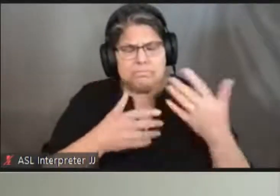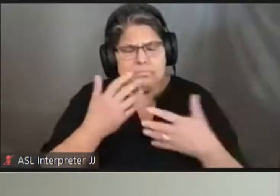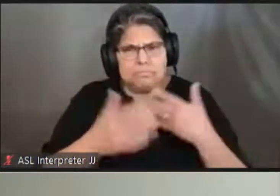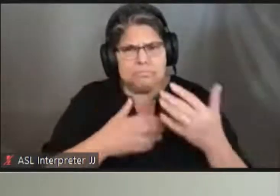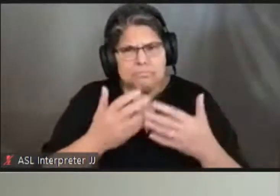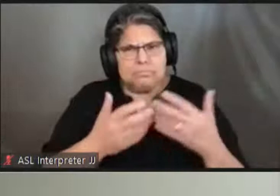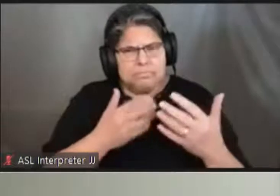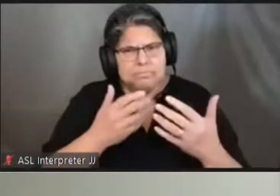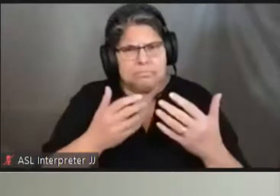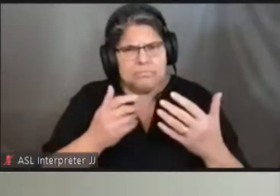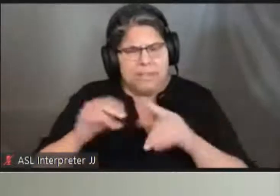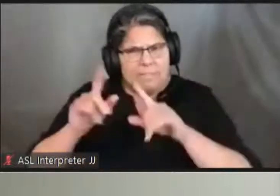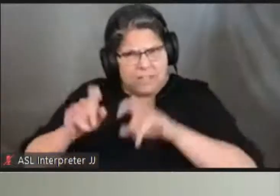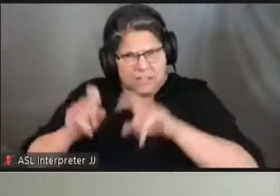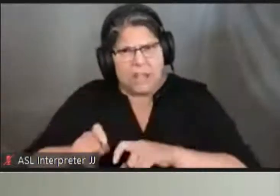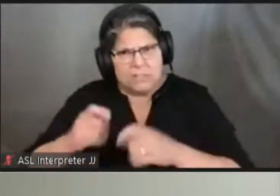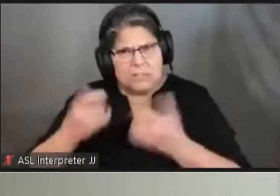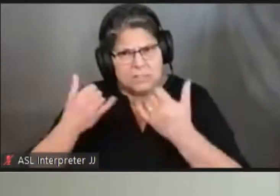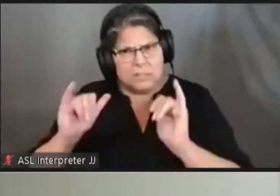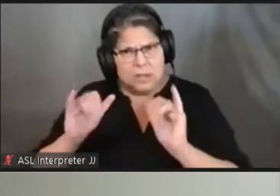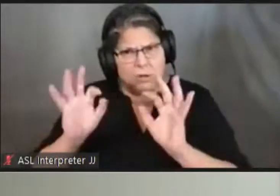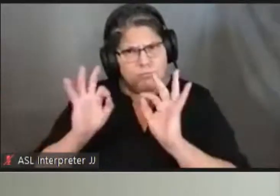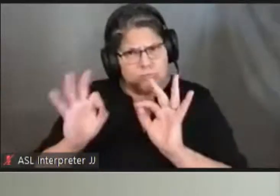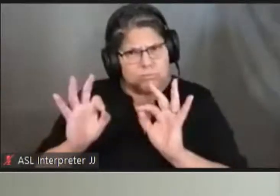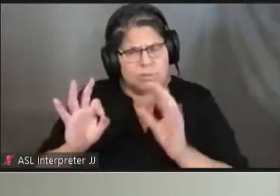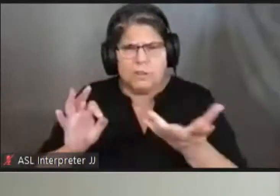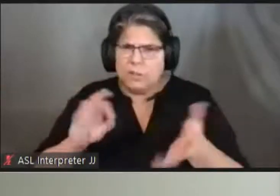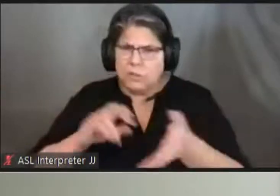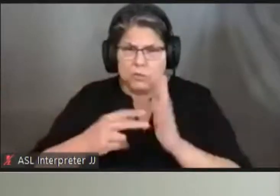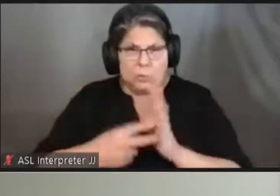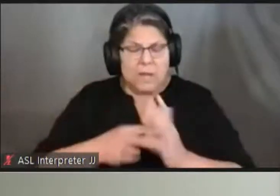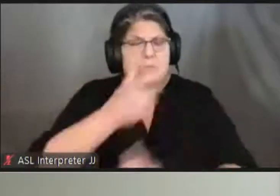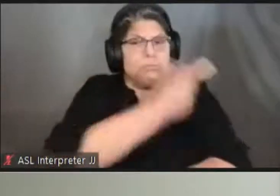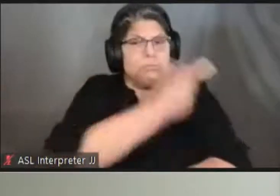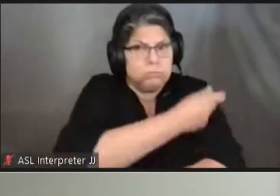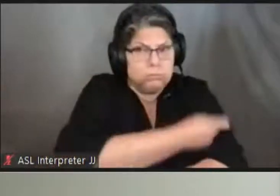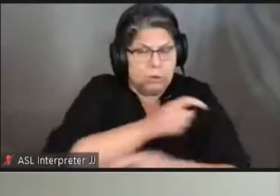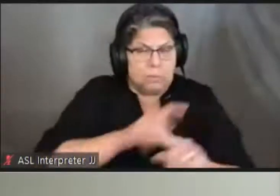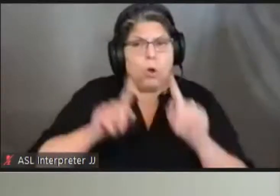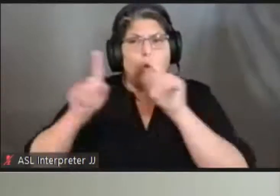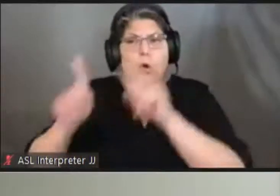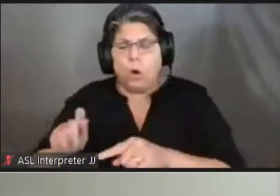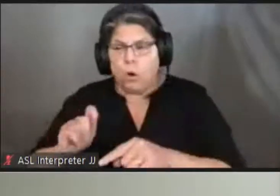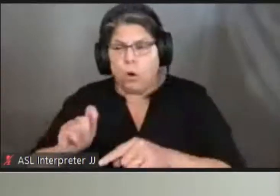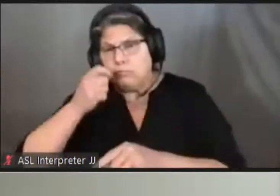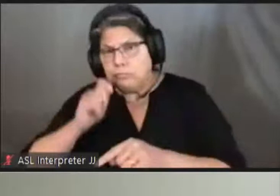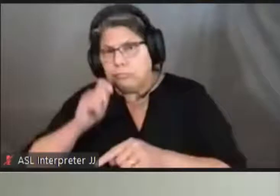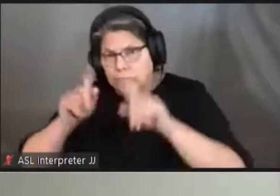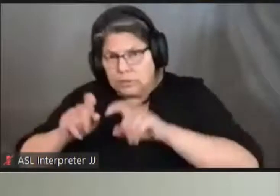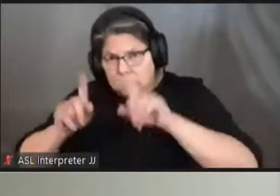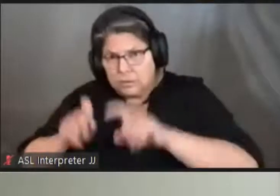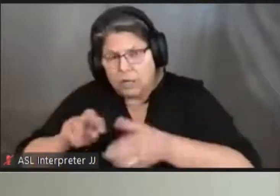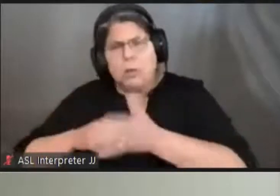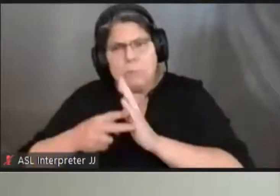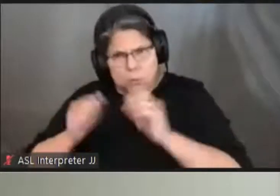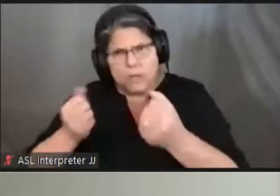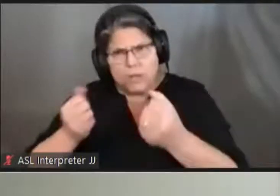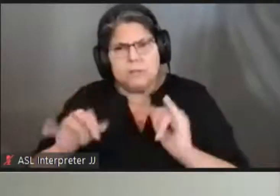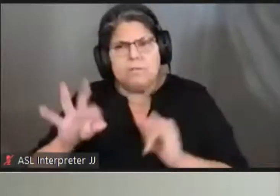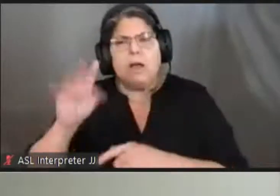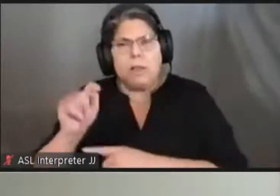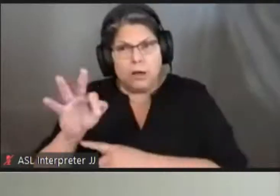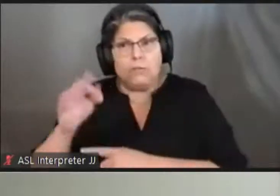tests. And so the tests remain a good way for us to detect asymptomatic infection and take the proper